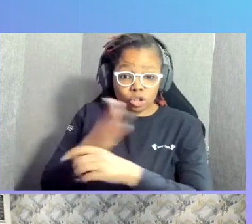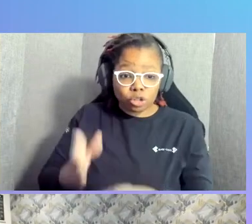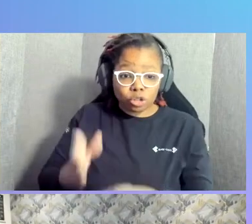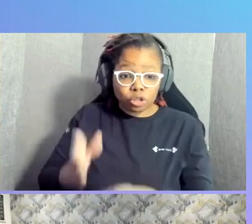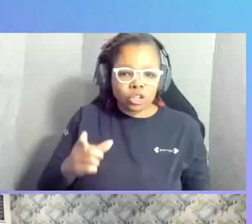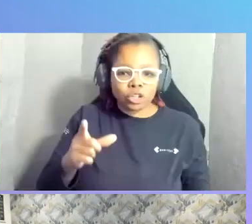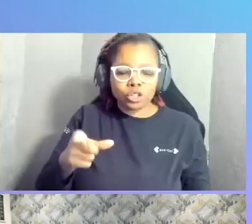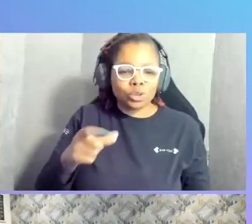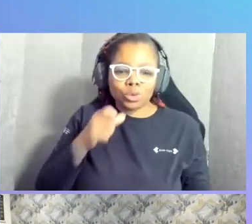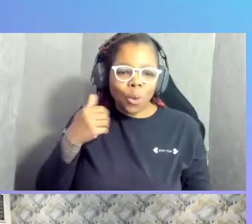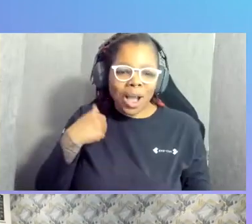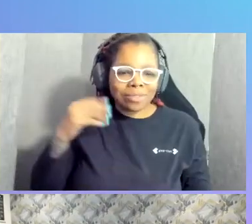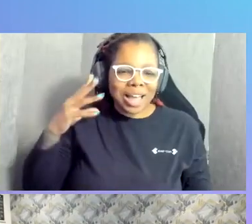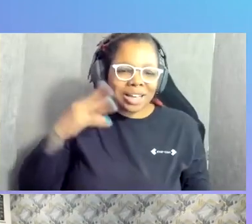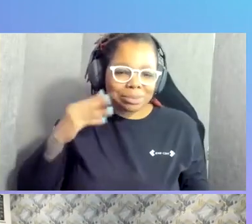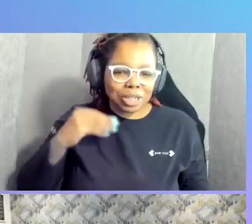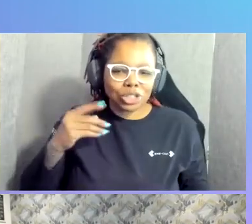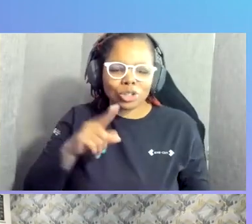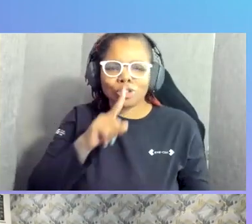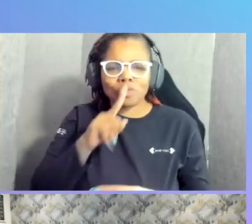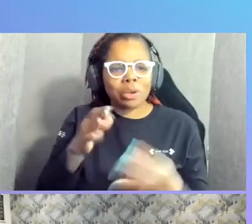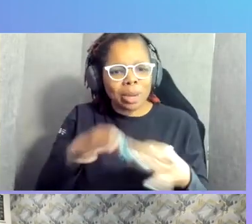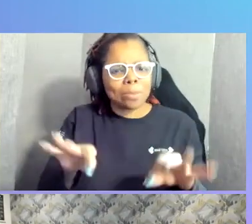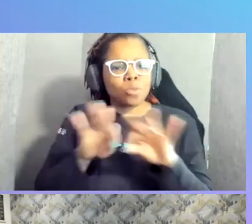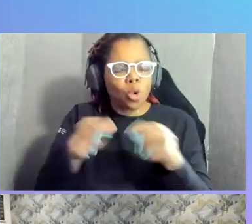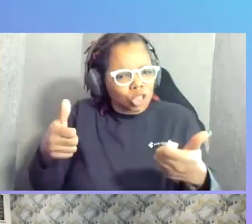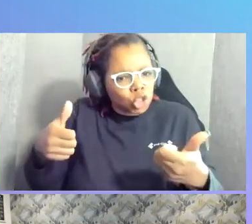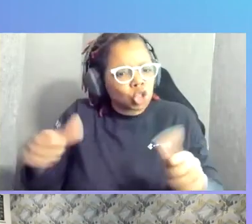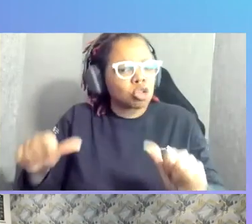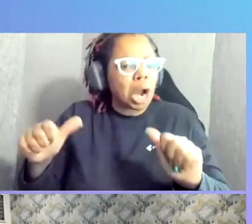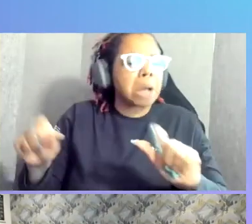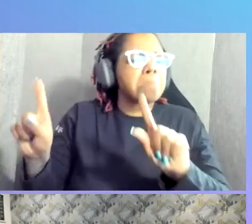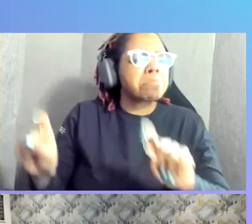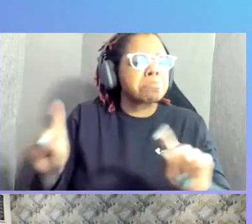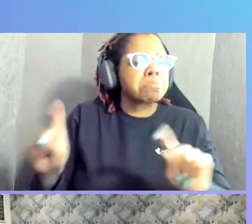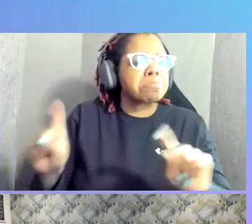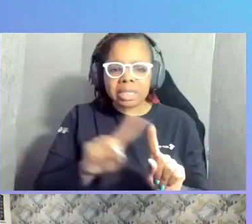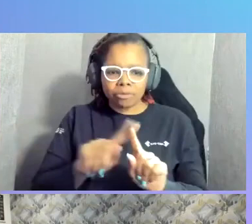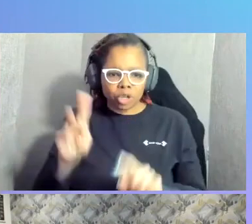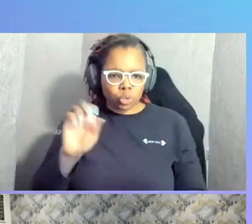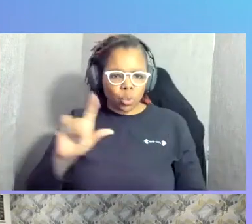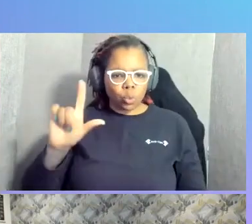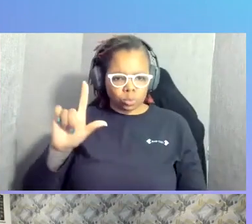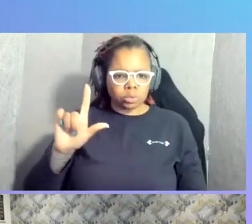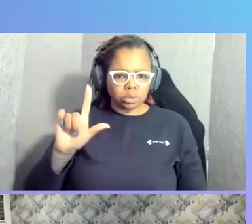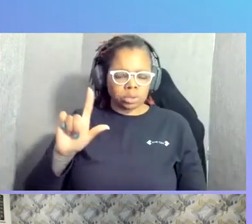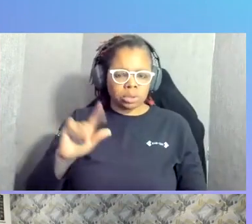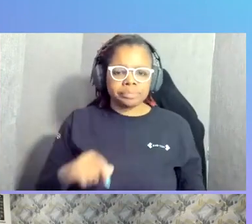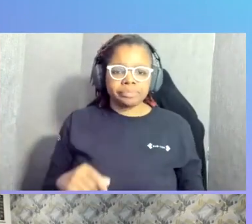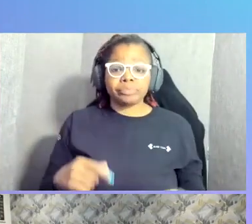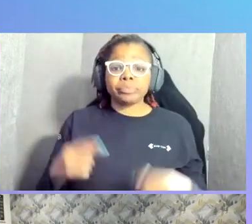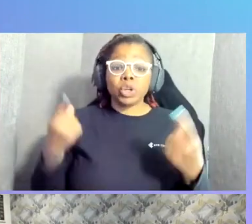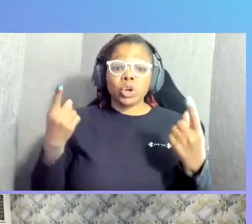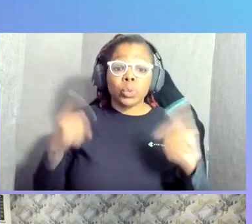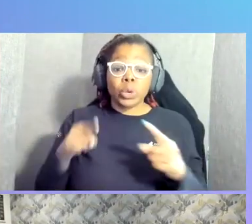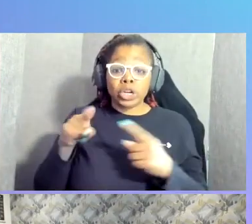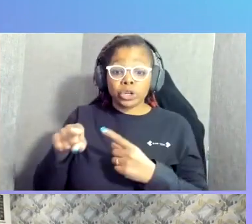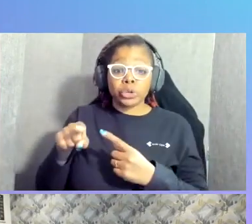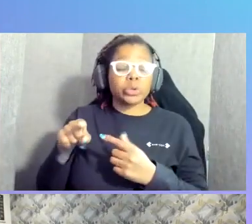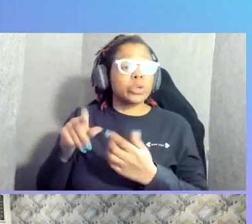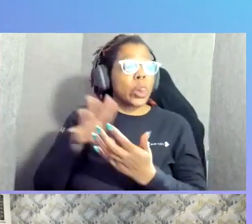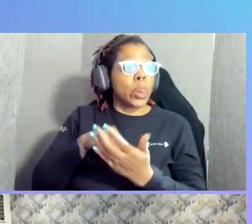have them. So it's very important to experience and try different tools. And when you learn,